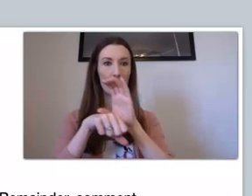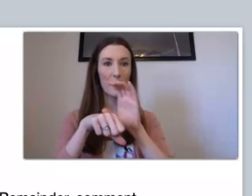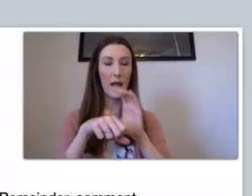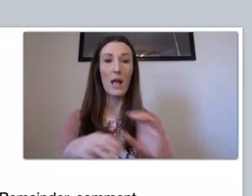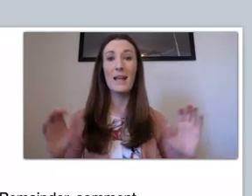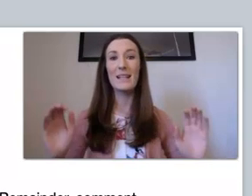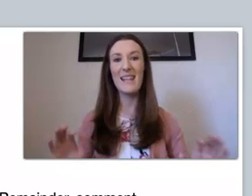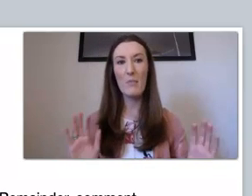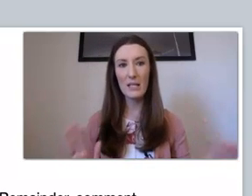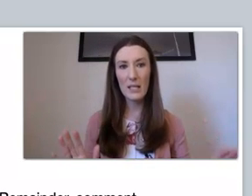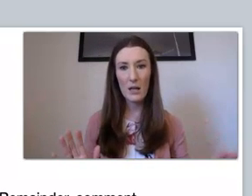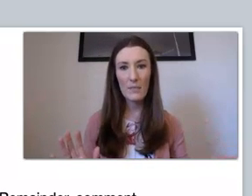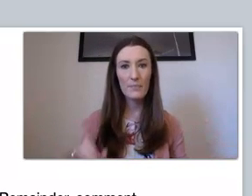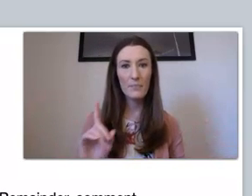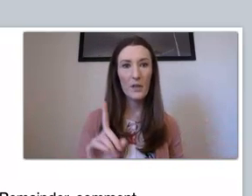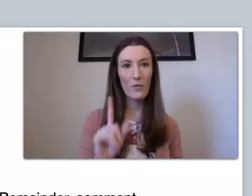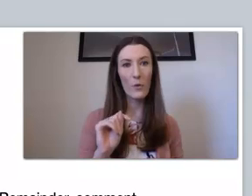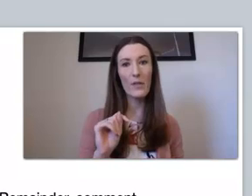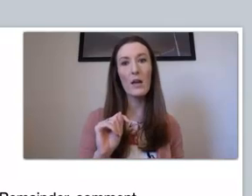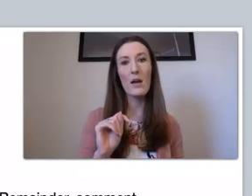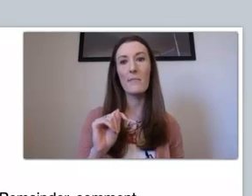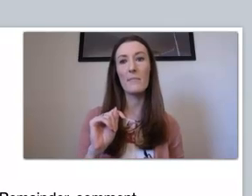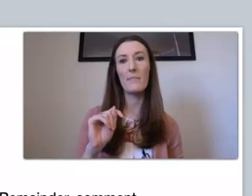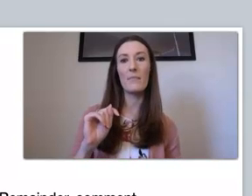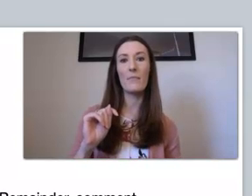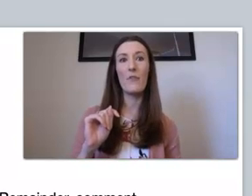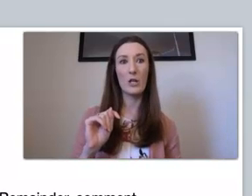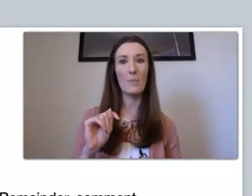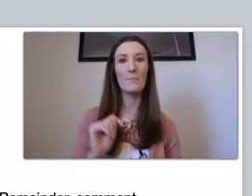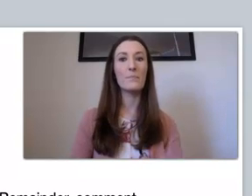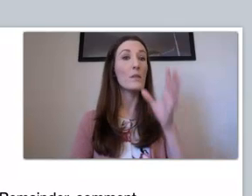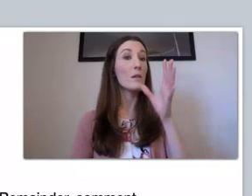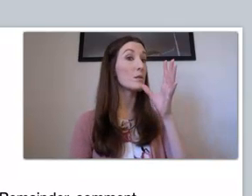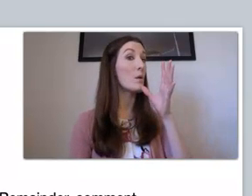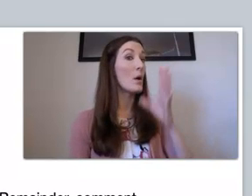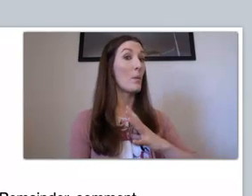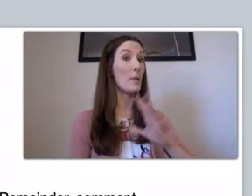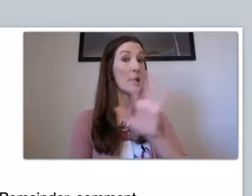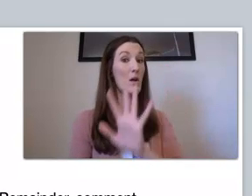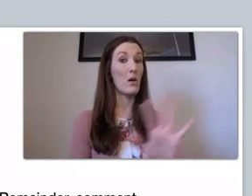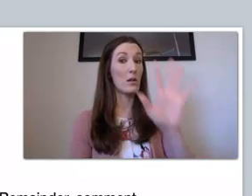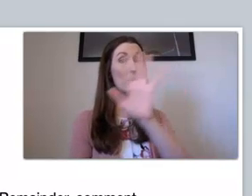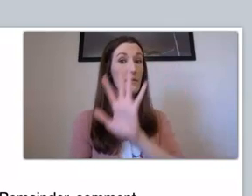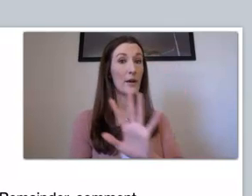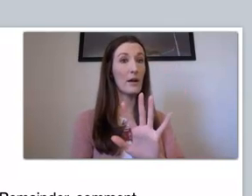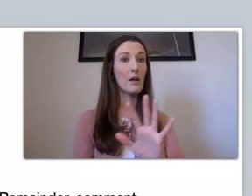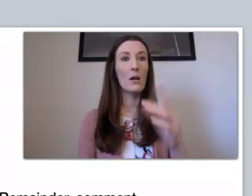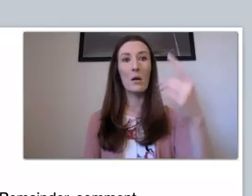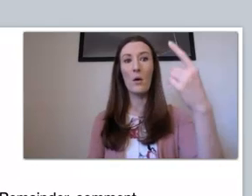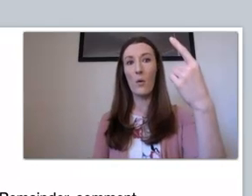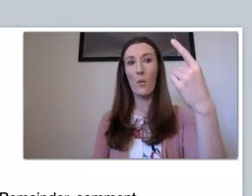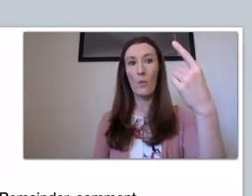chocolate. Okay, same idea for the fraction. So women all